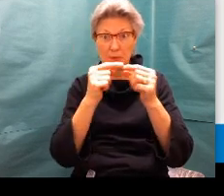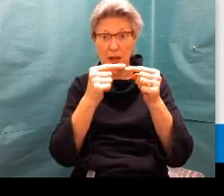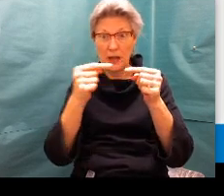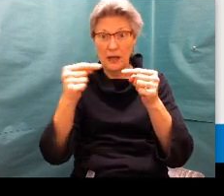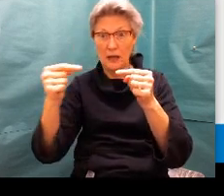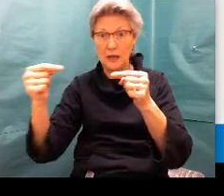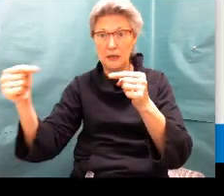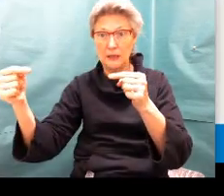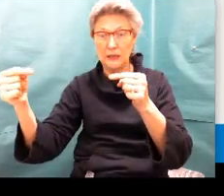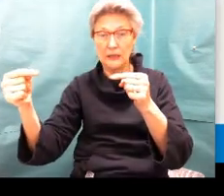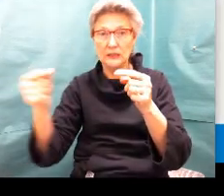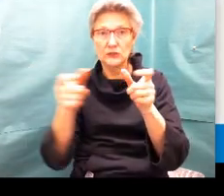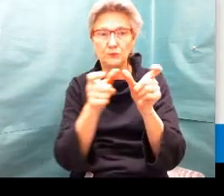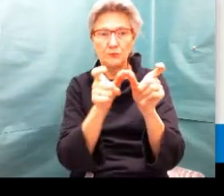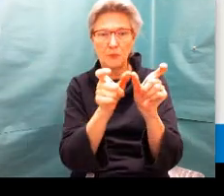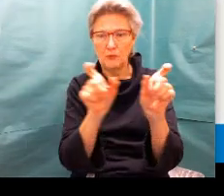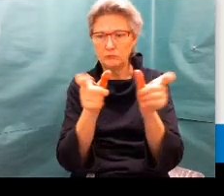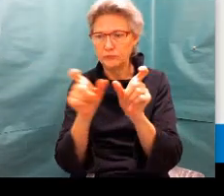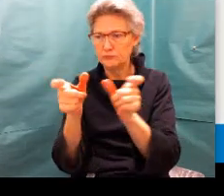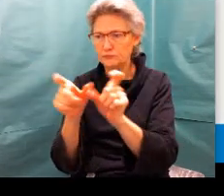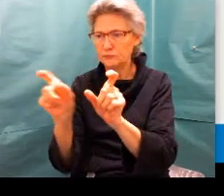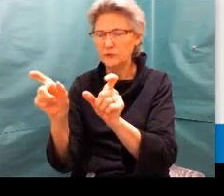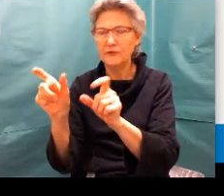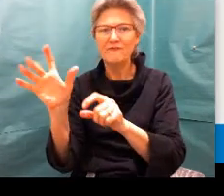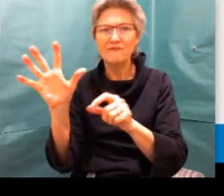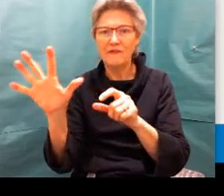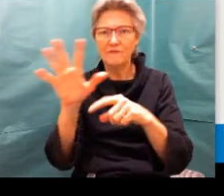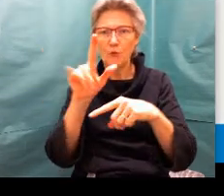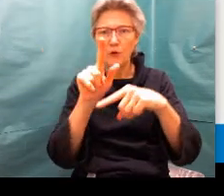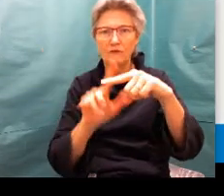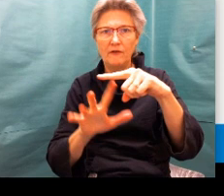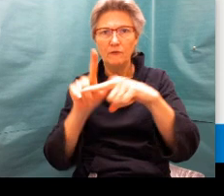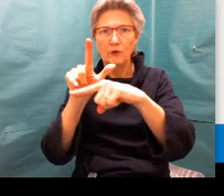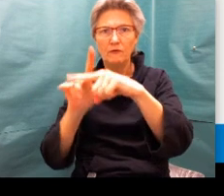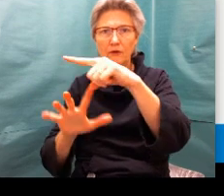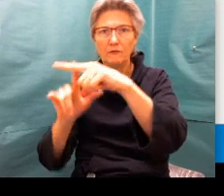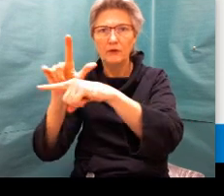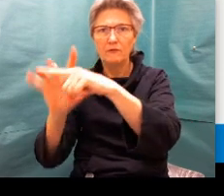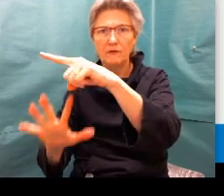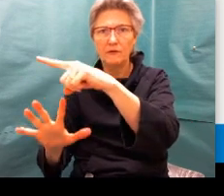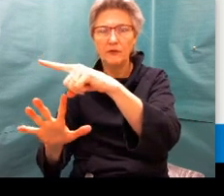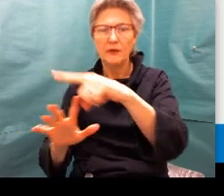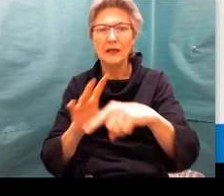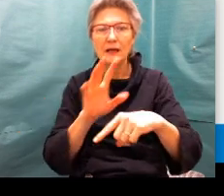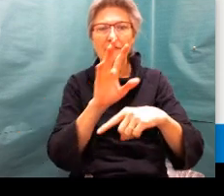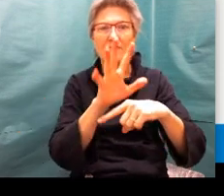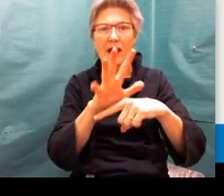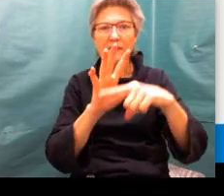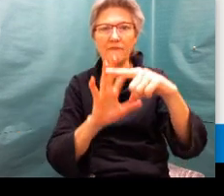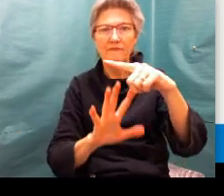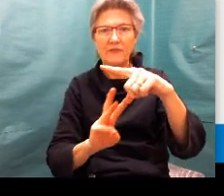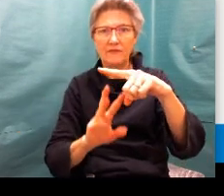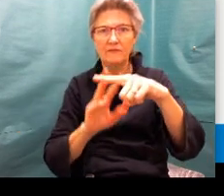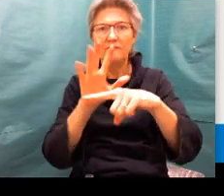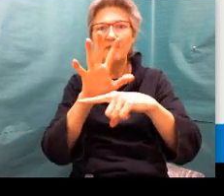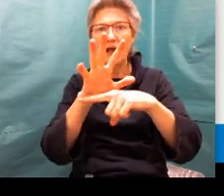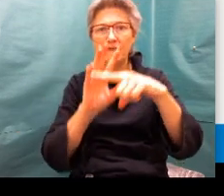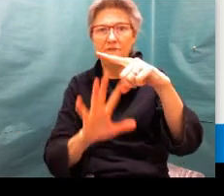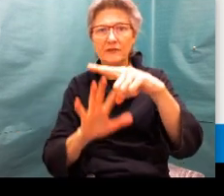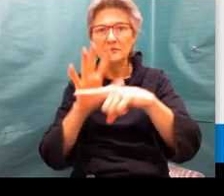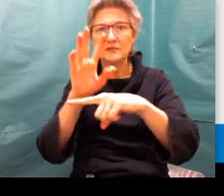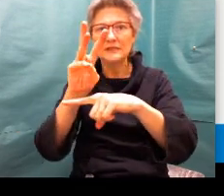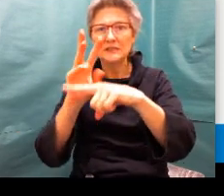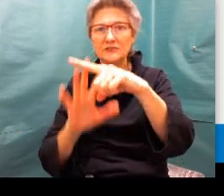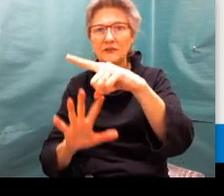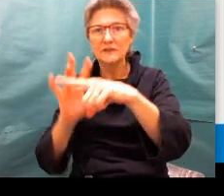line is broken into fifths, we have 5/5, 6/5, 7/5, and so on. And then we also